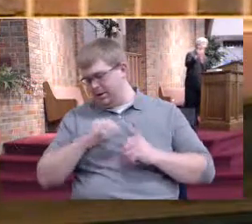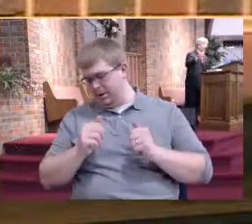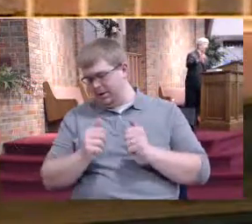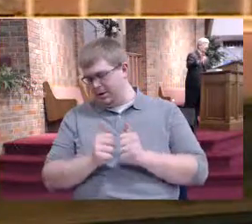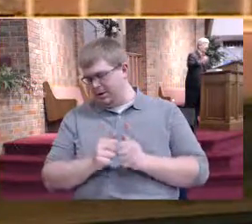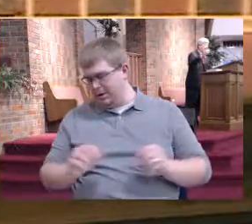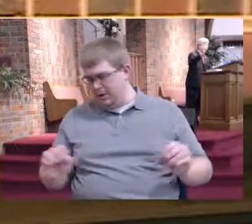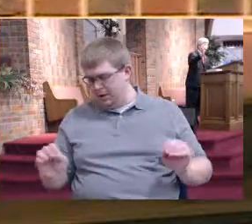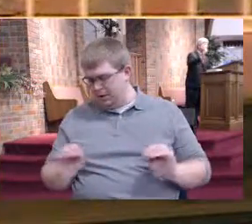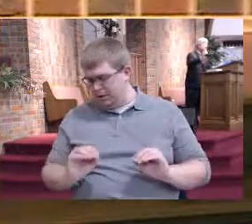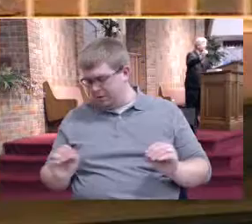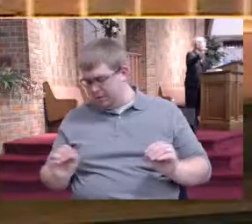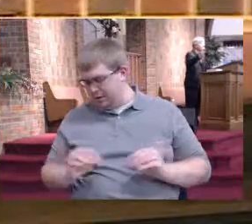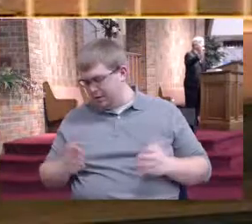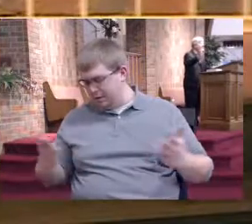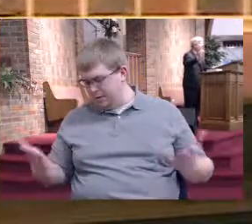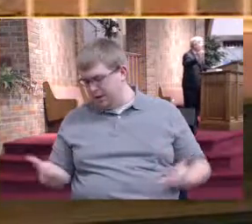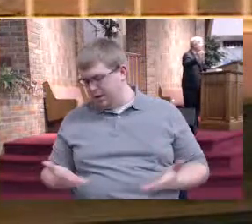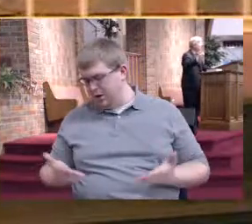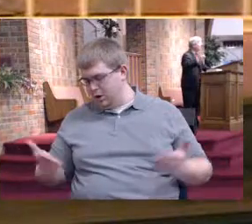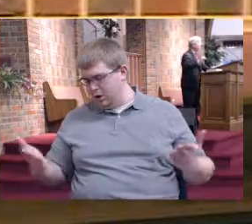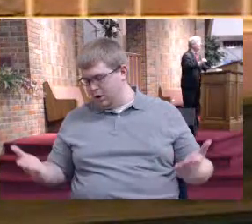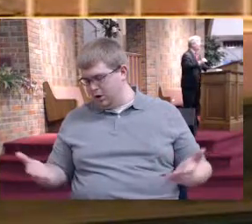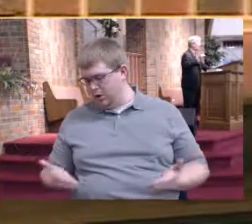with just a cottage